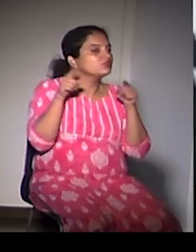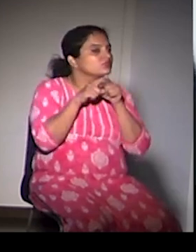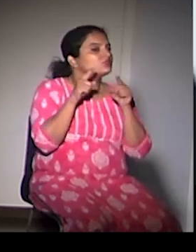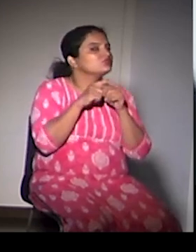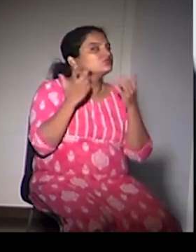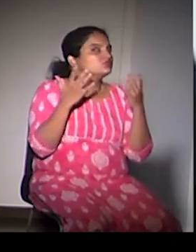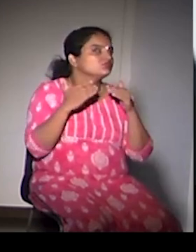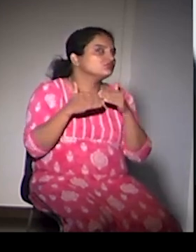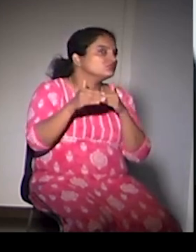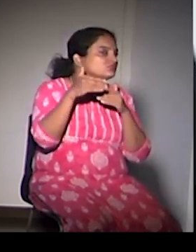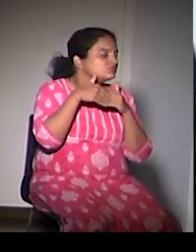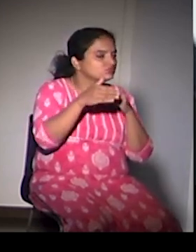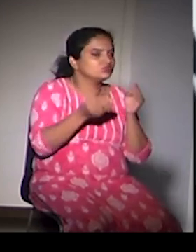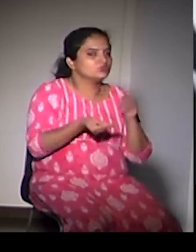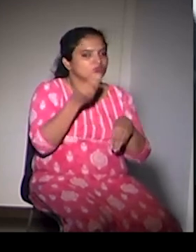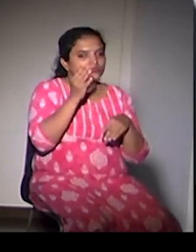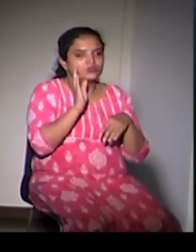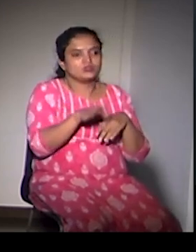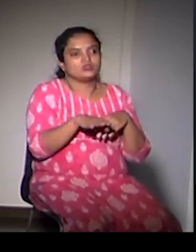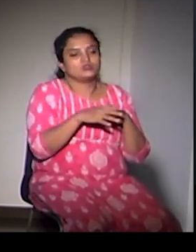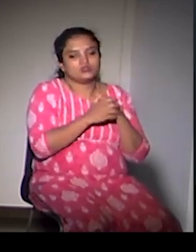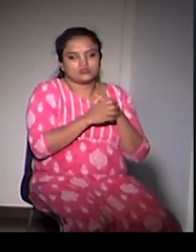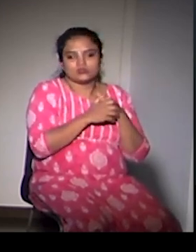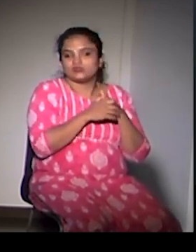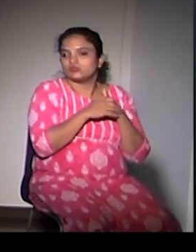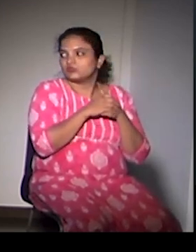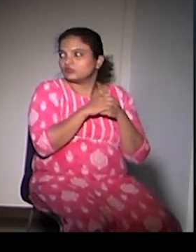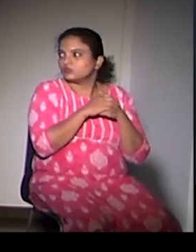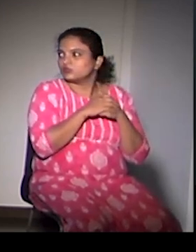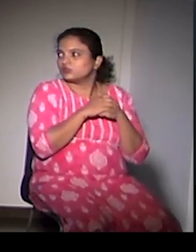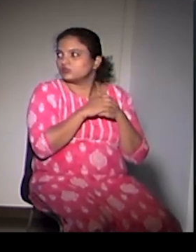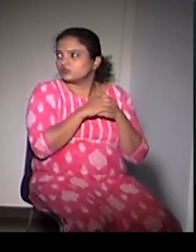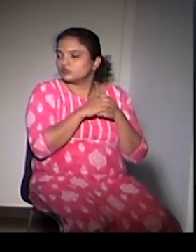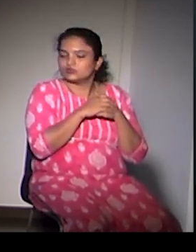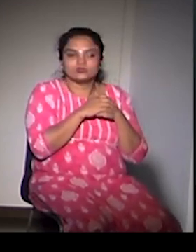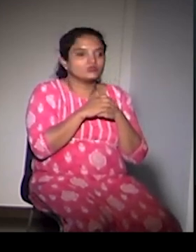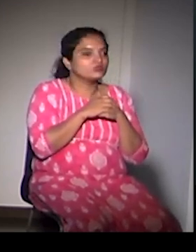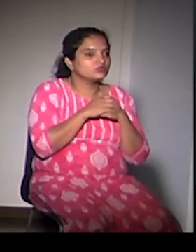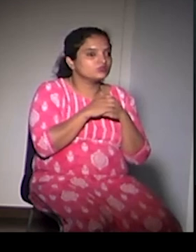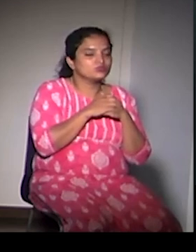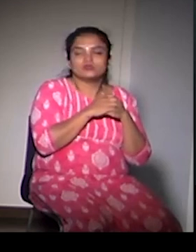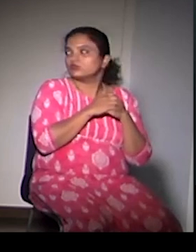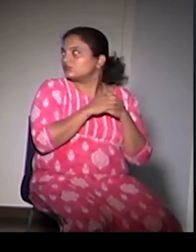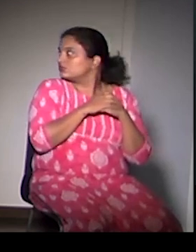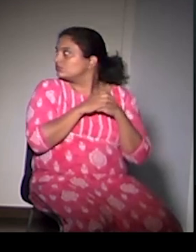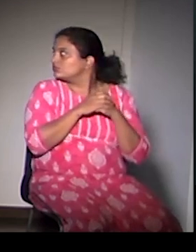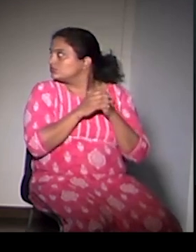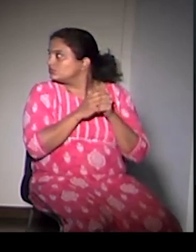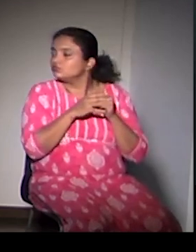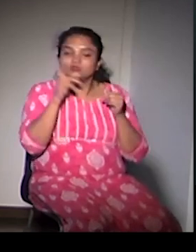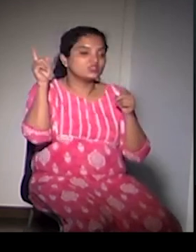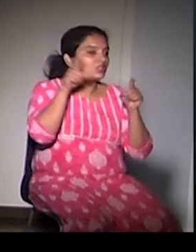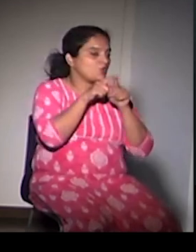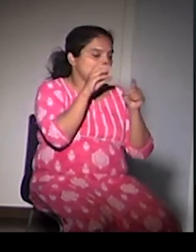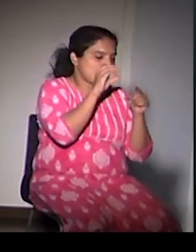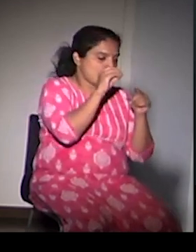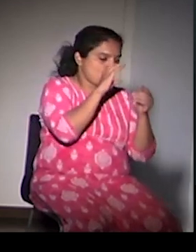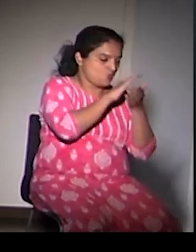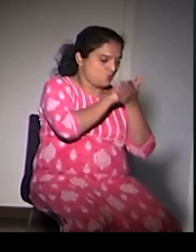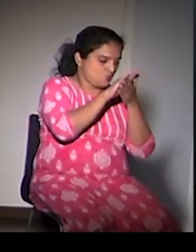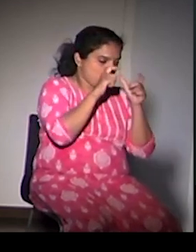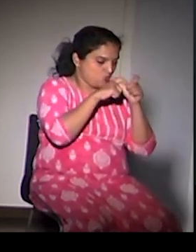longer continuous frieze. This is on the parapet of the Jehangir Mahal in Orcha, which dates from